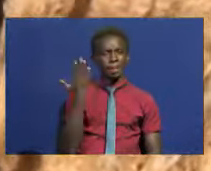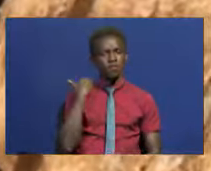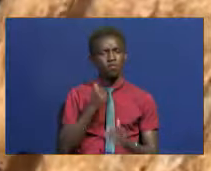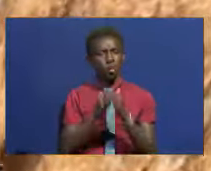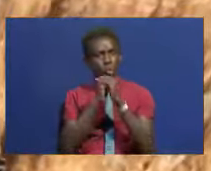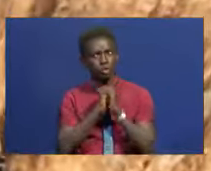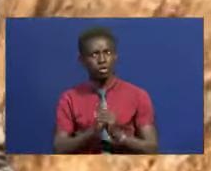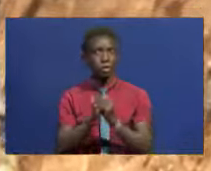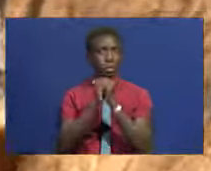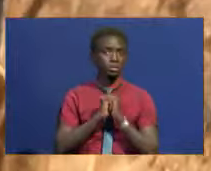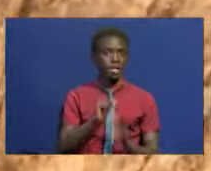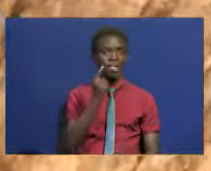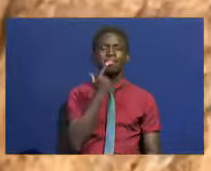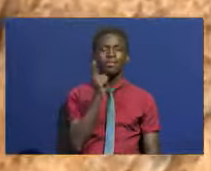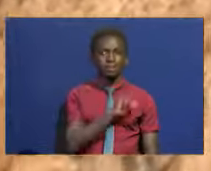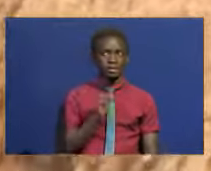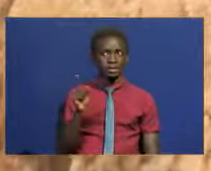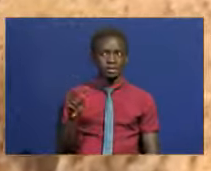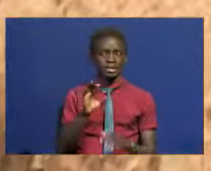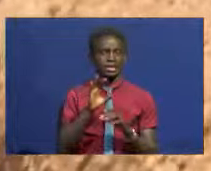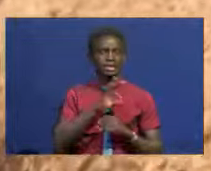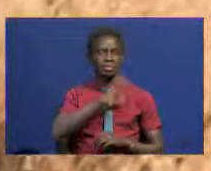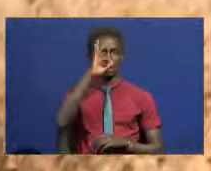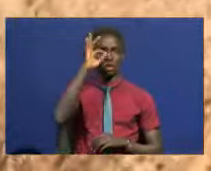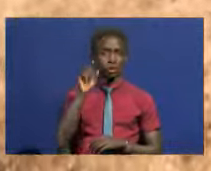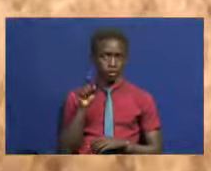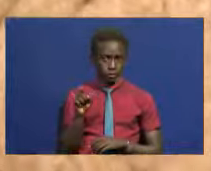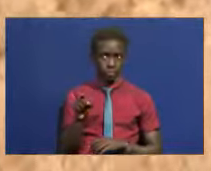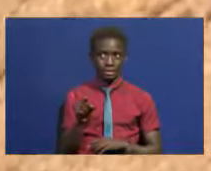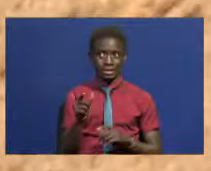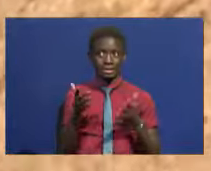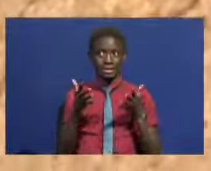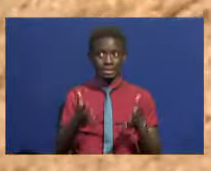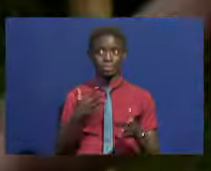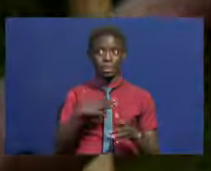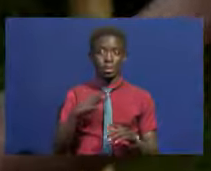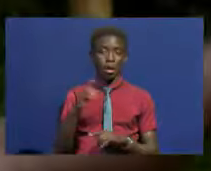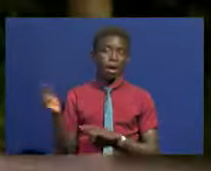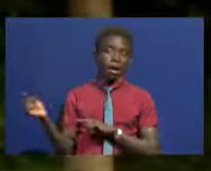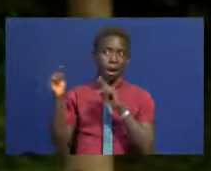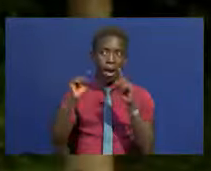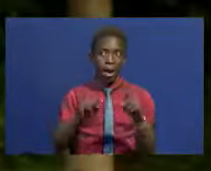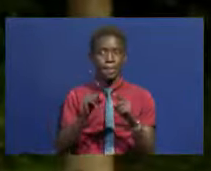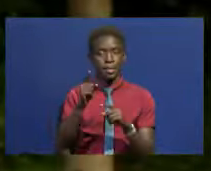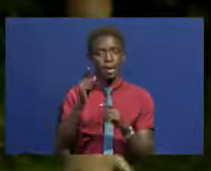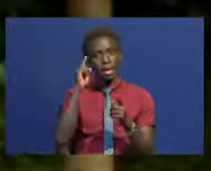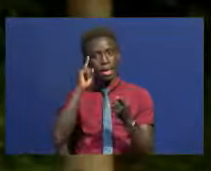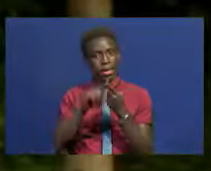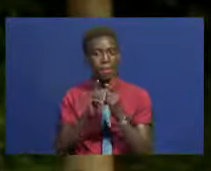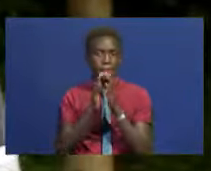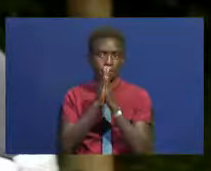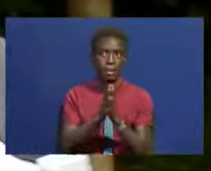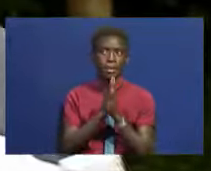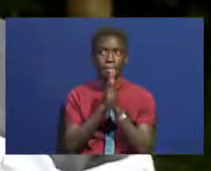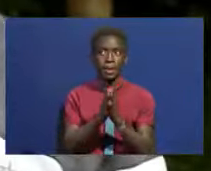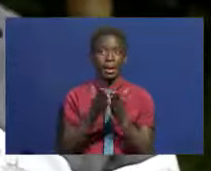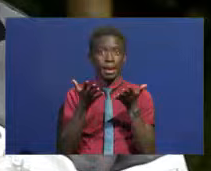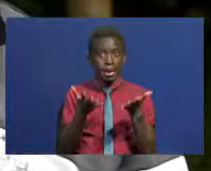practice that continues to this day with local visitors coming to the caves for prayer. In cave three, we have a cross